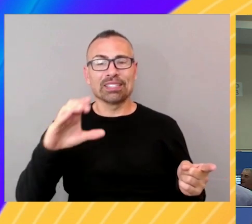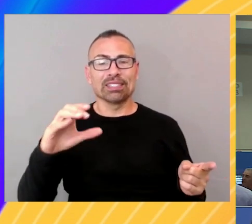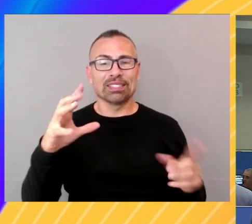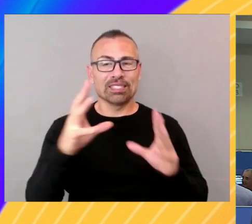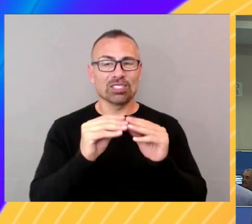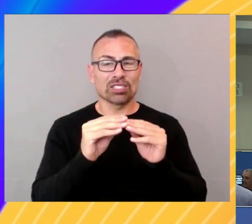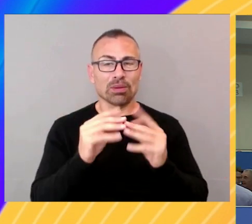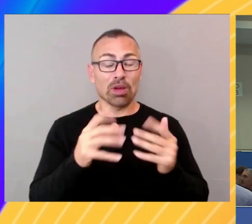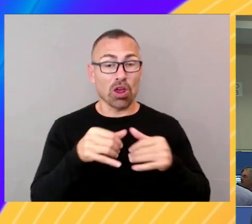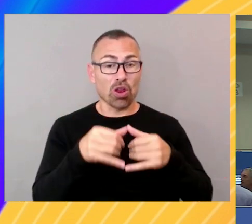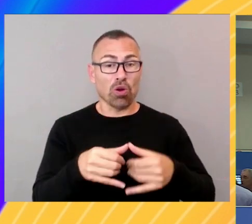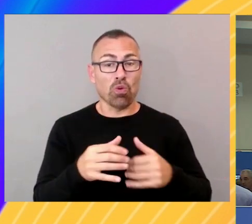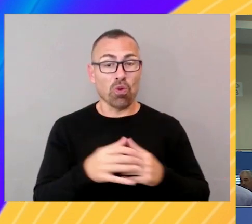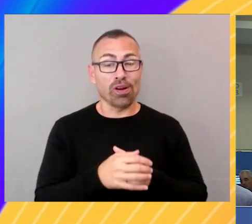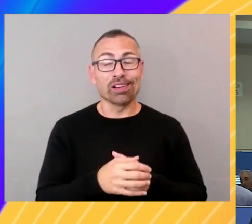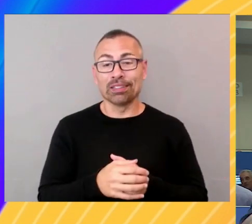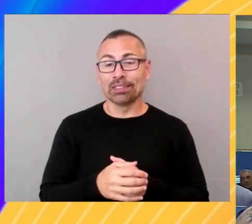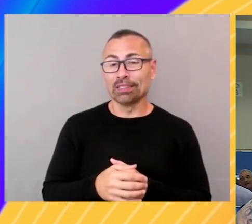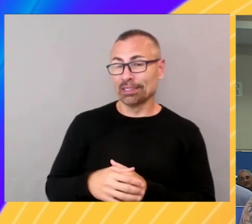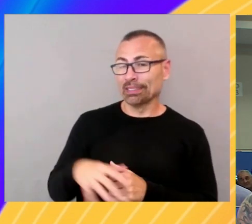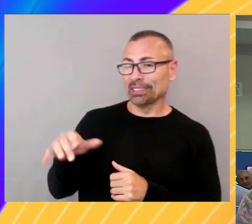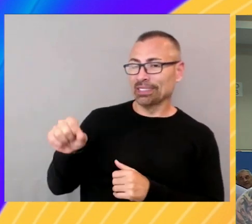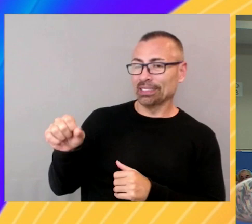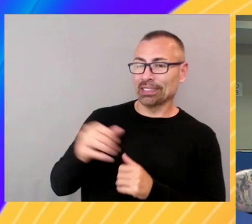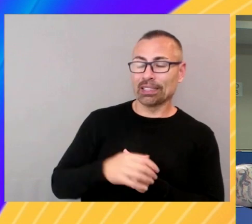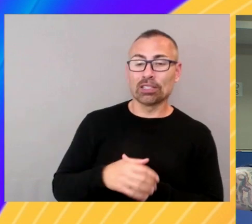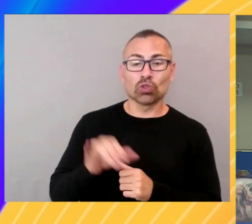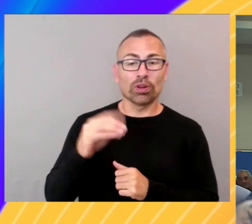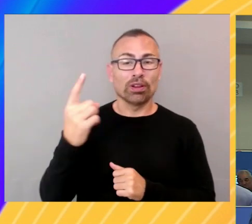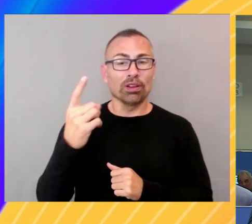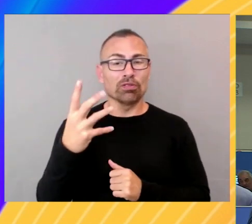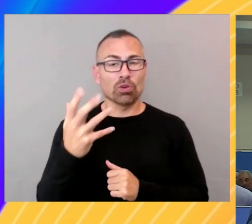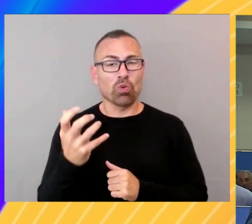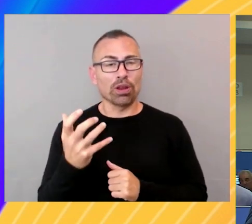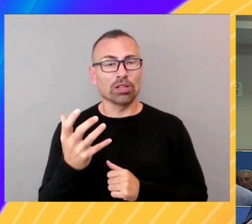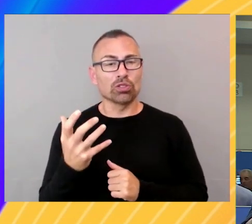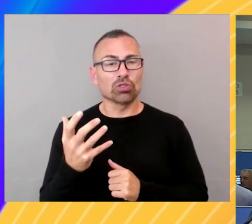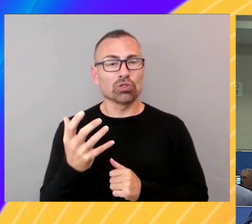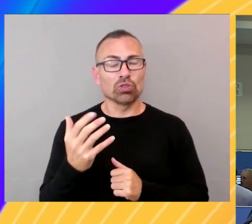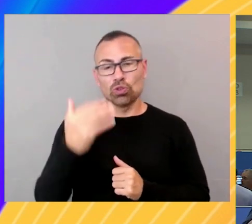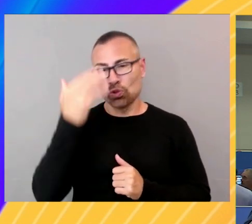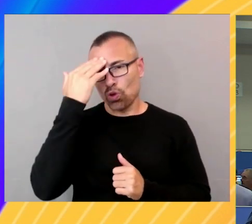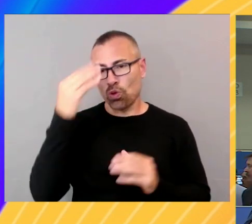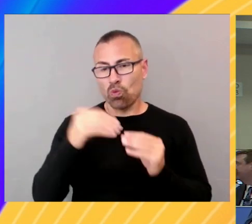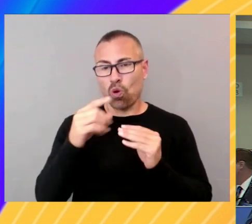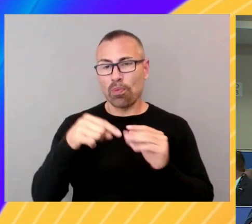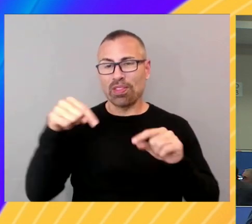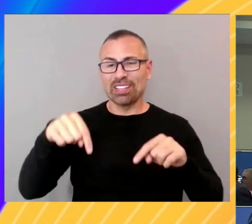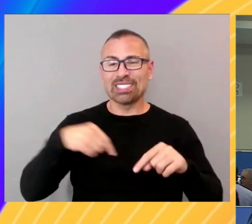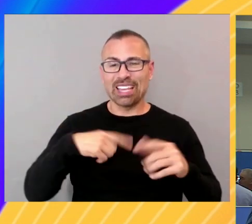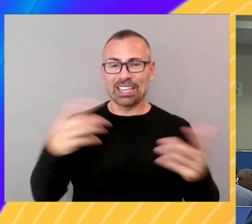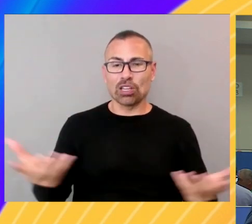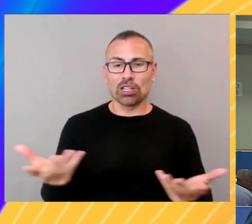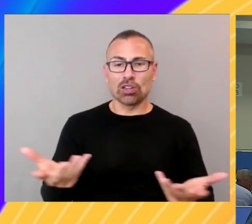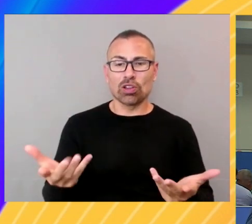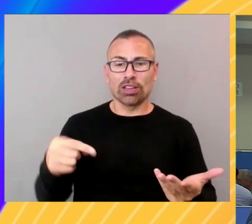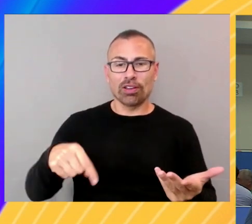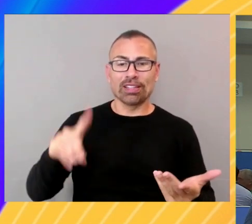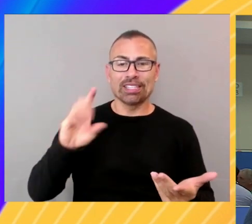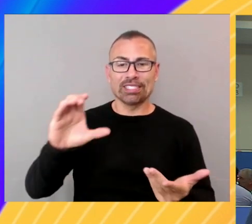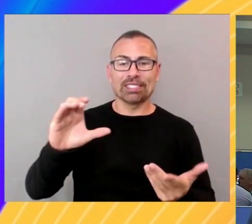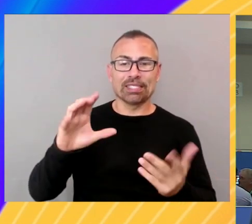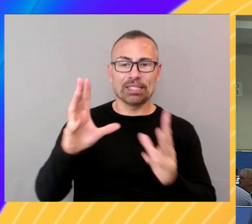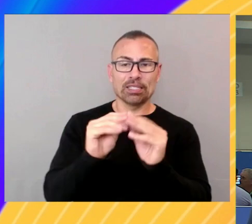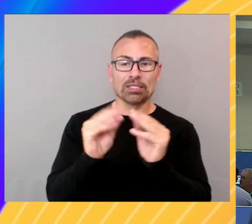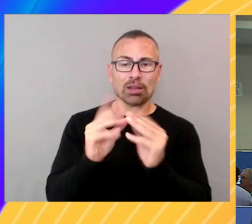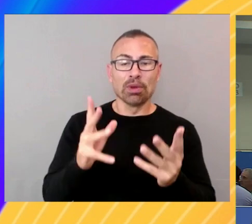at 1:30. So if someone wanted to get hands-on with this, yes, they're able to do that here at the DC Summit. Yep. Yeah. Awesome. That's right. Yeah. That's so